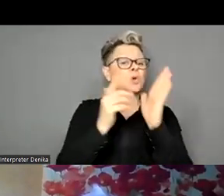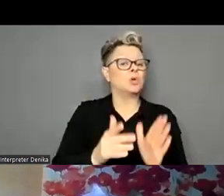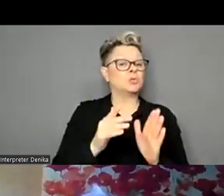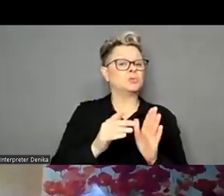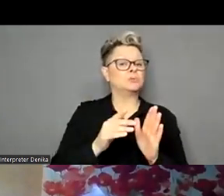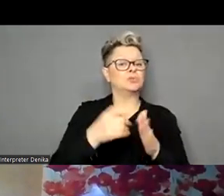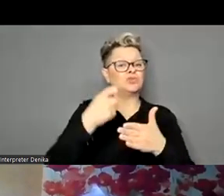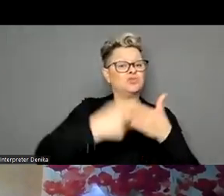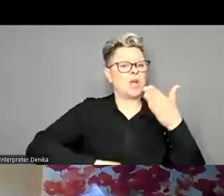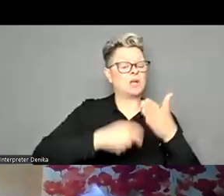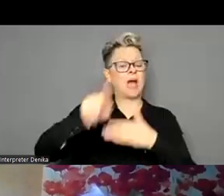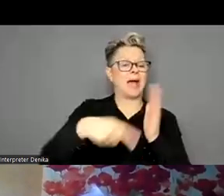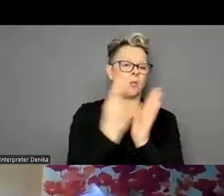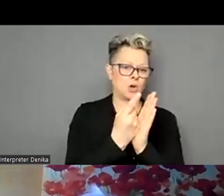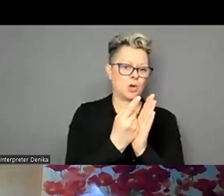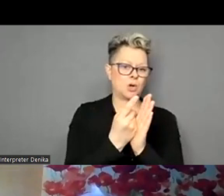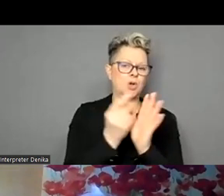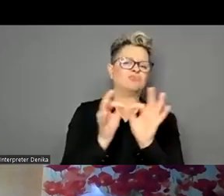again on how complicated your will is.